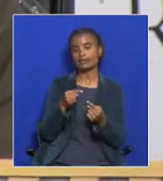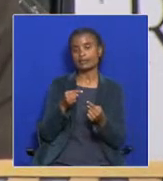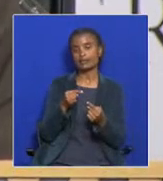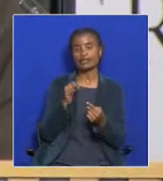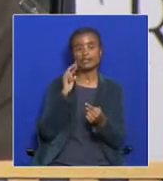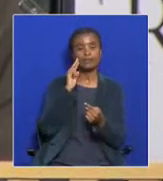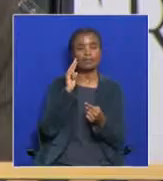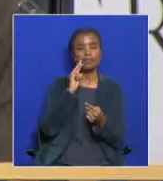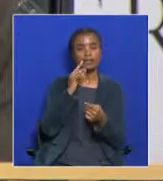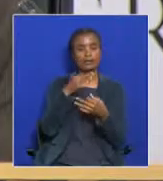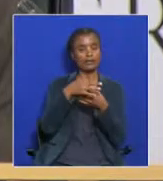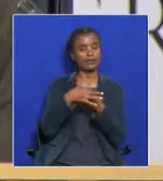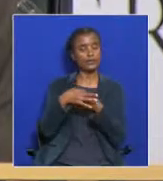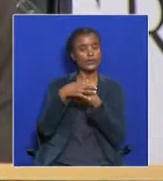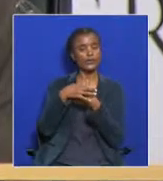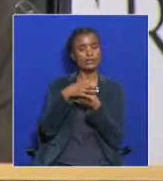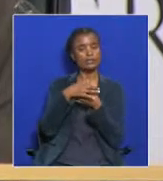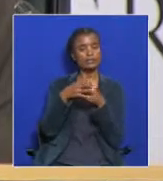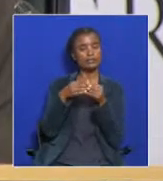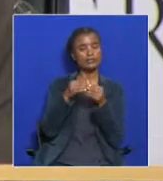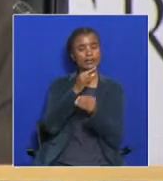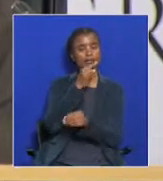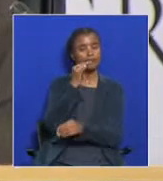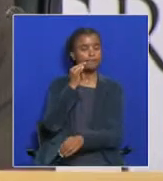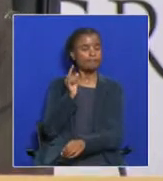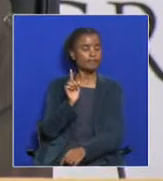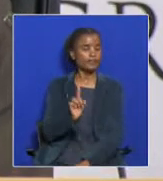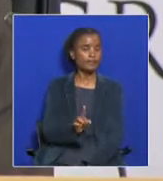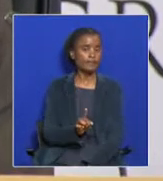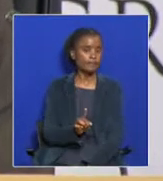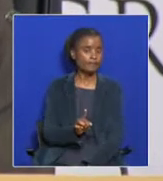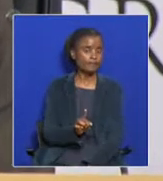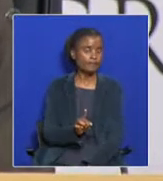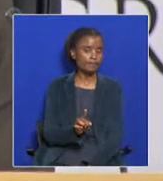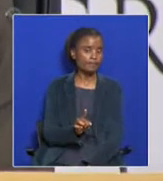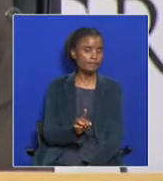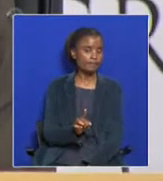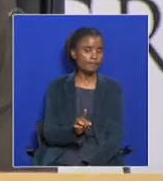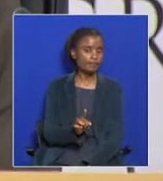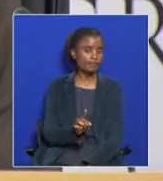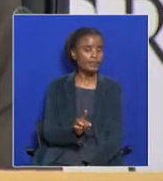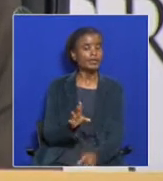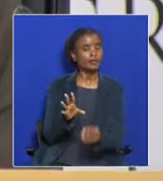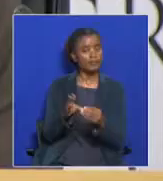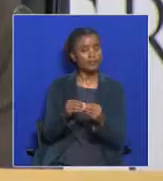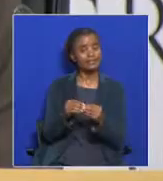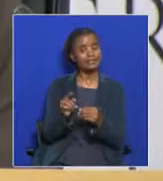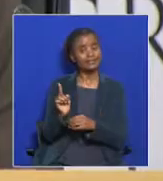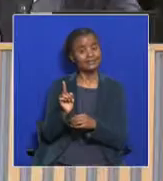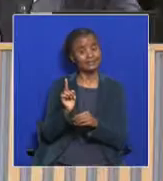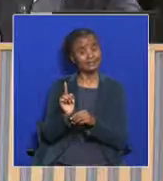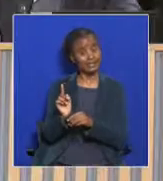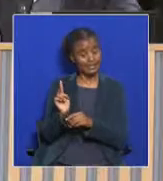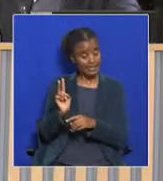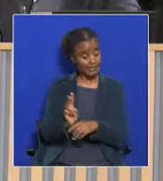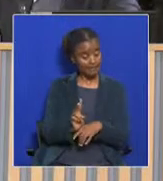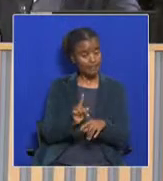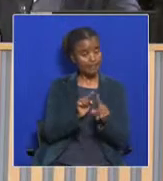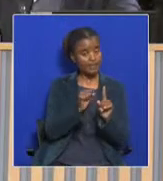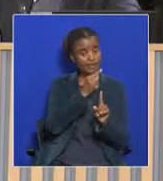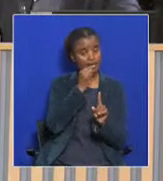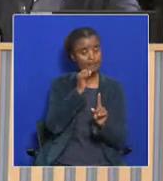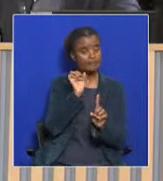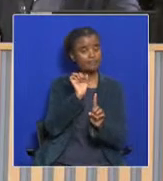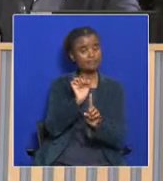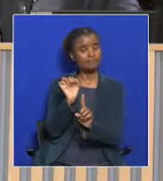came. So Hawks members came, but it's just that I don't remember their names. And if that is